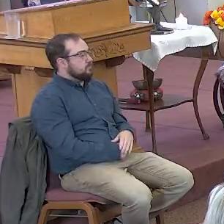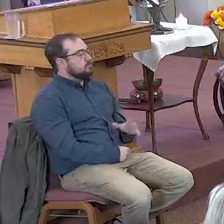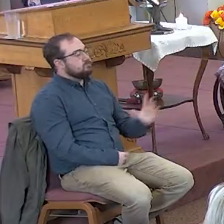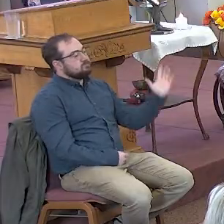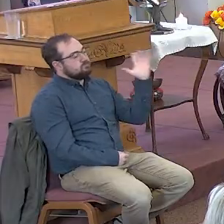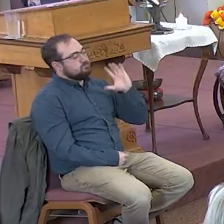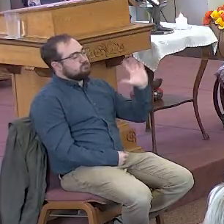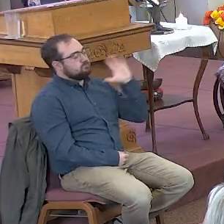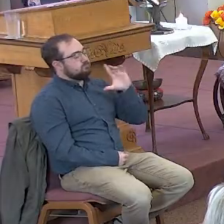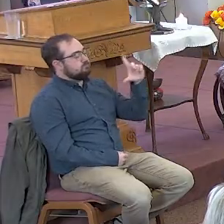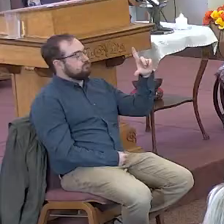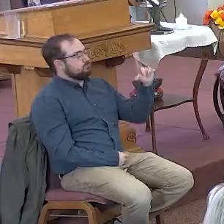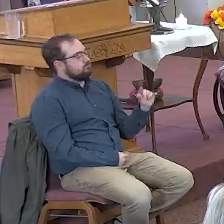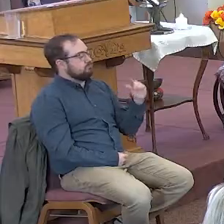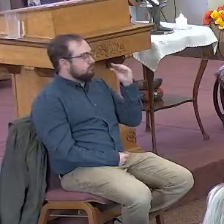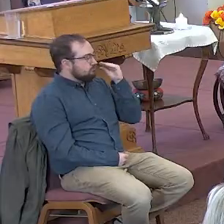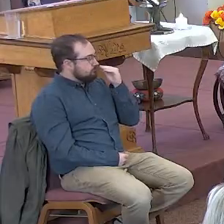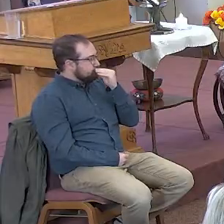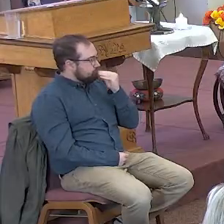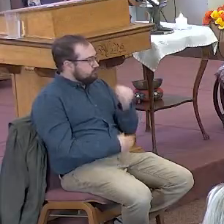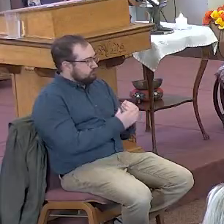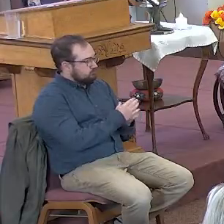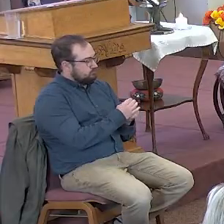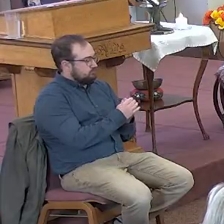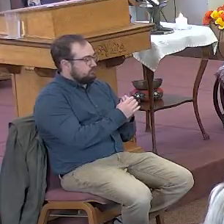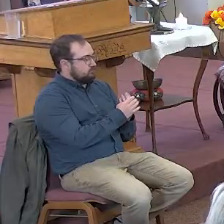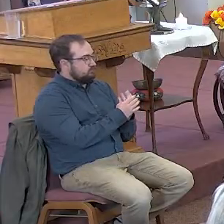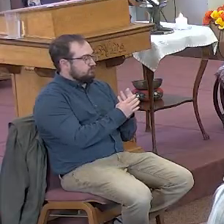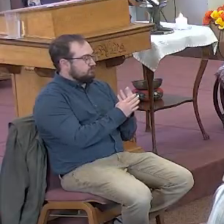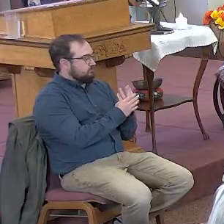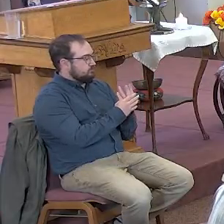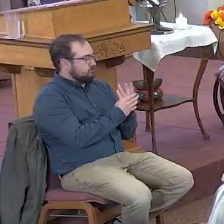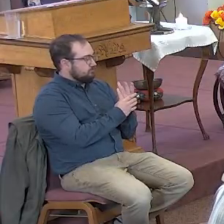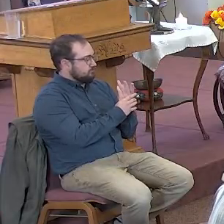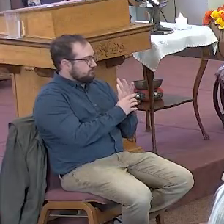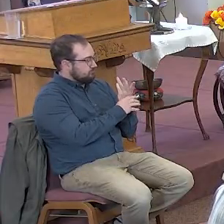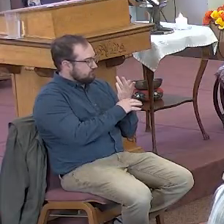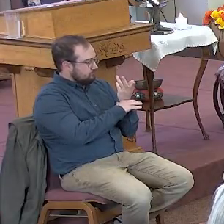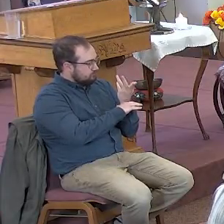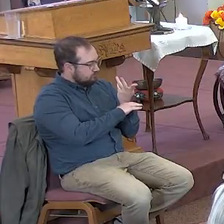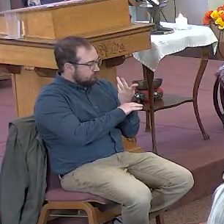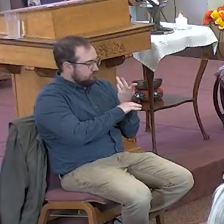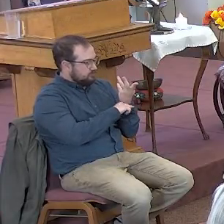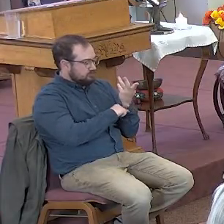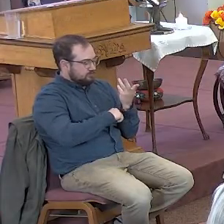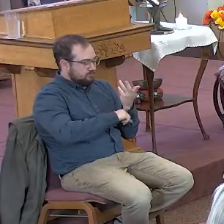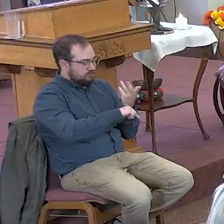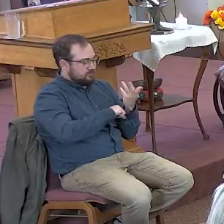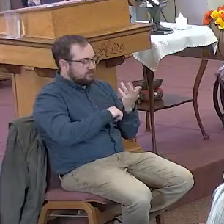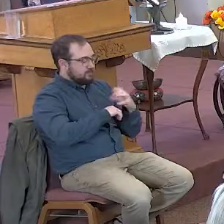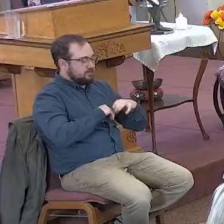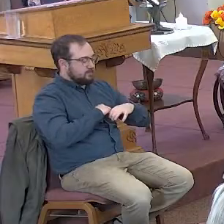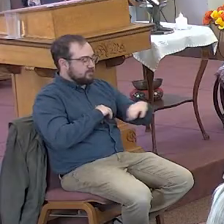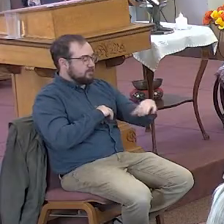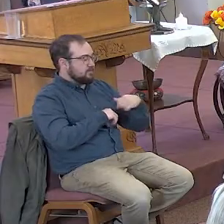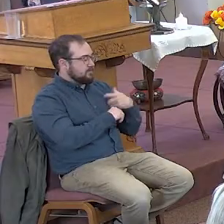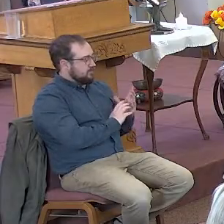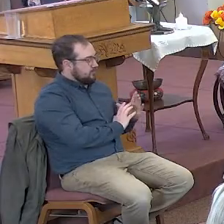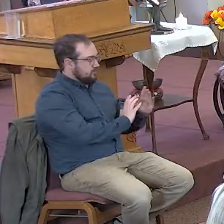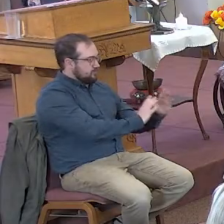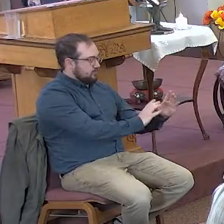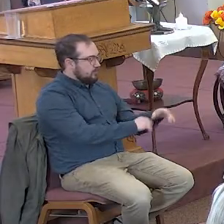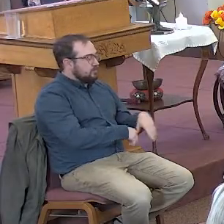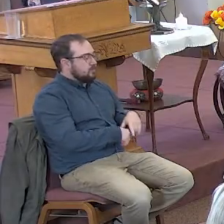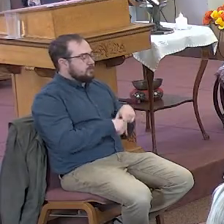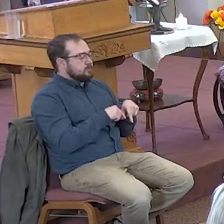tiny flower. She grew up and out of the ground in a small patch of dirt between the sidewalk and the street. She didn't know what